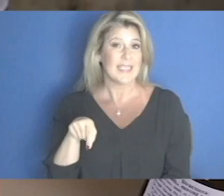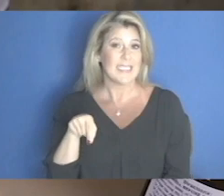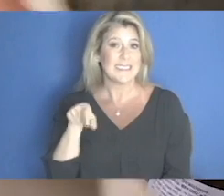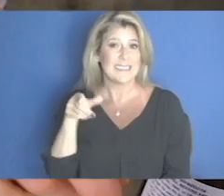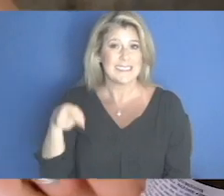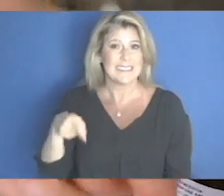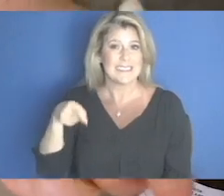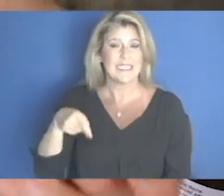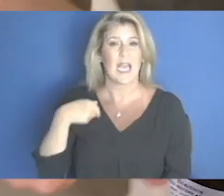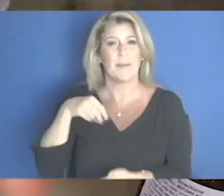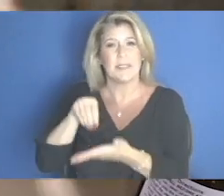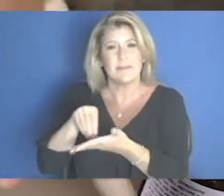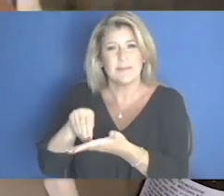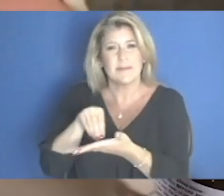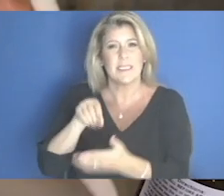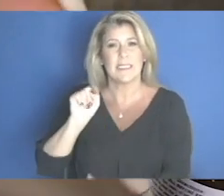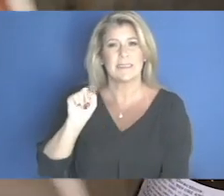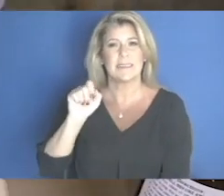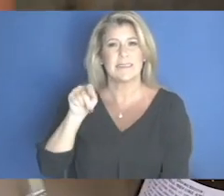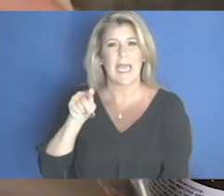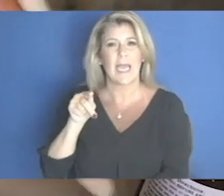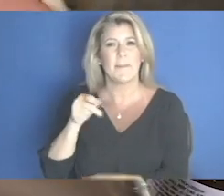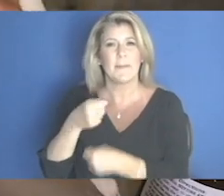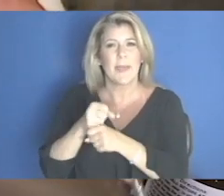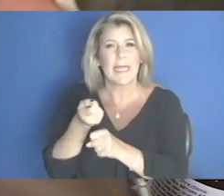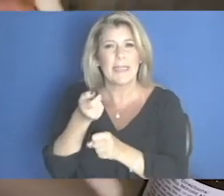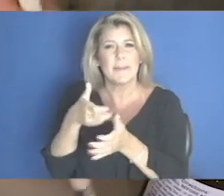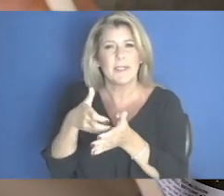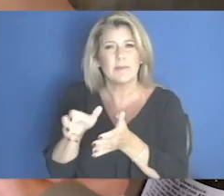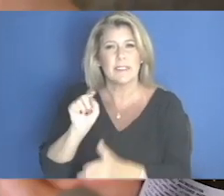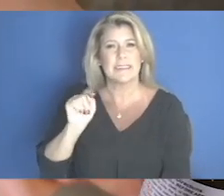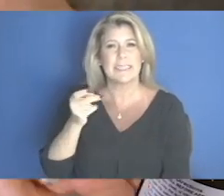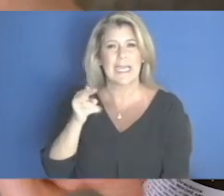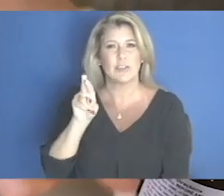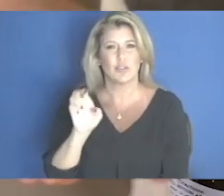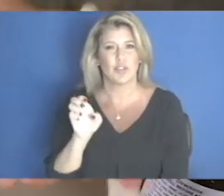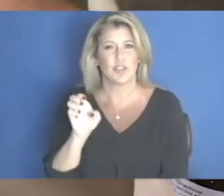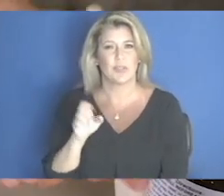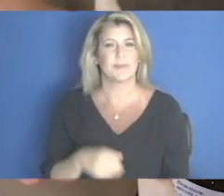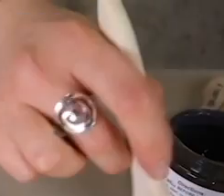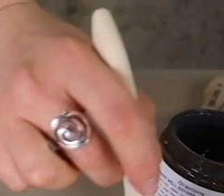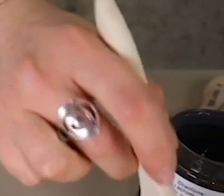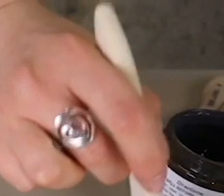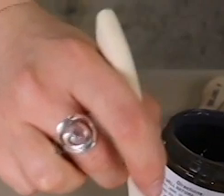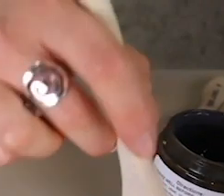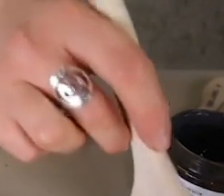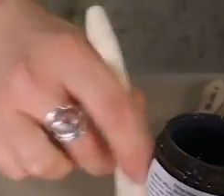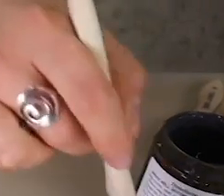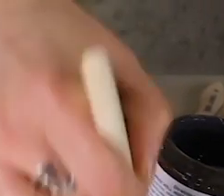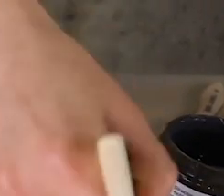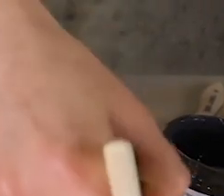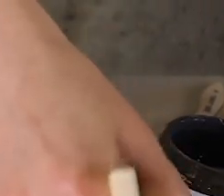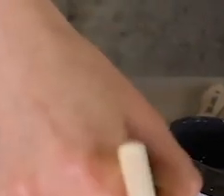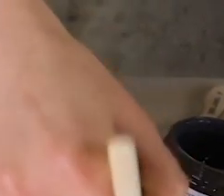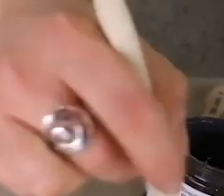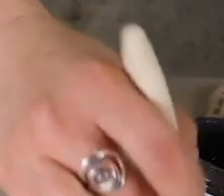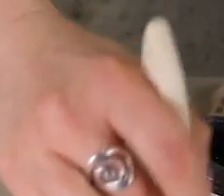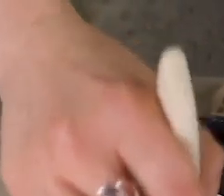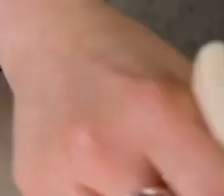On this side, I'm going to tap it on and I'm going to create a little bit of texture while I'm applying it.